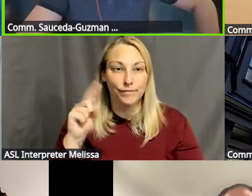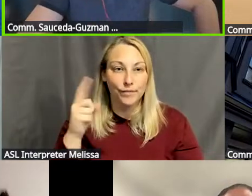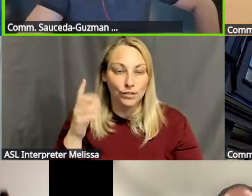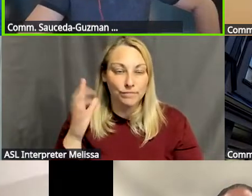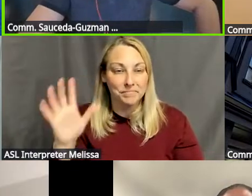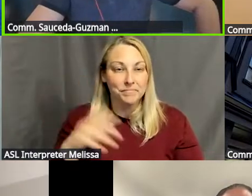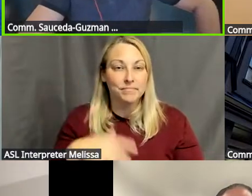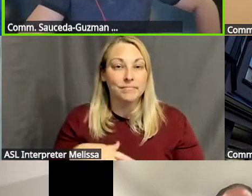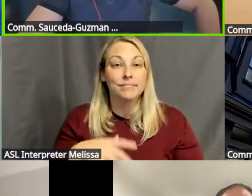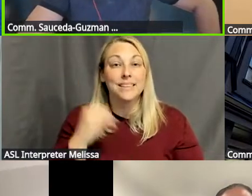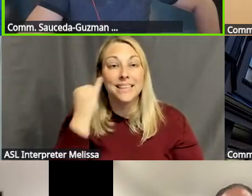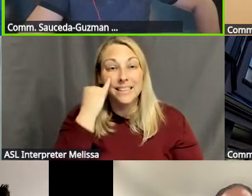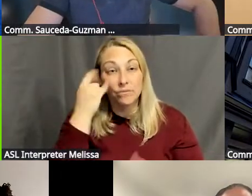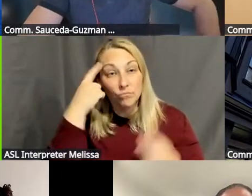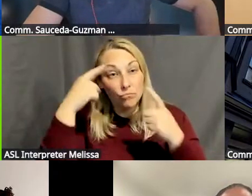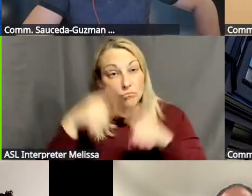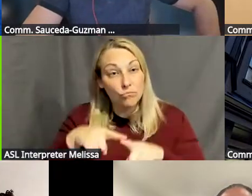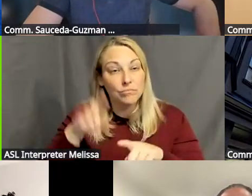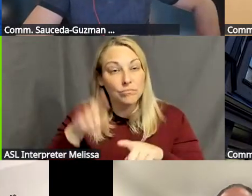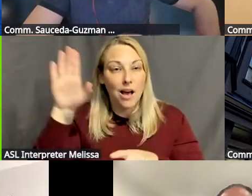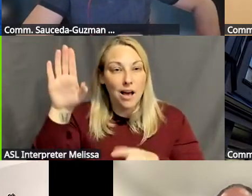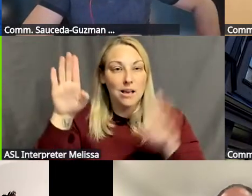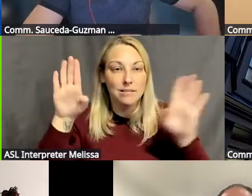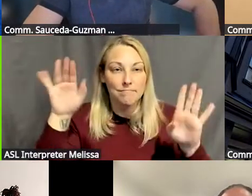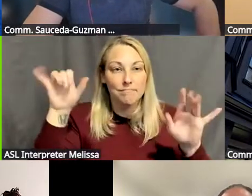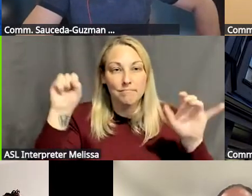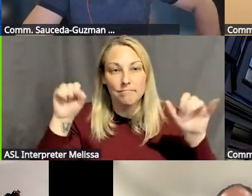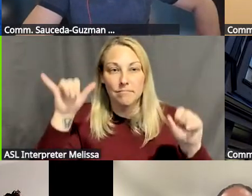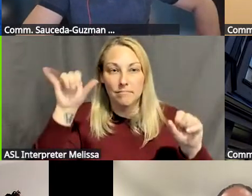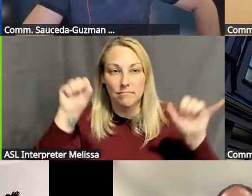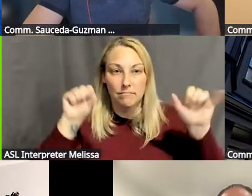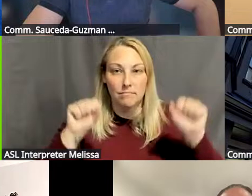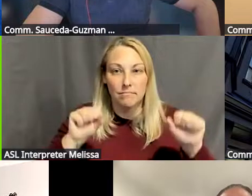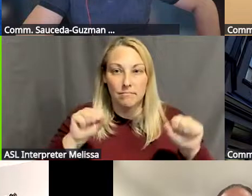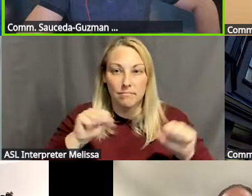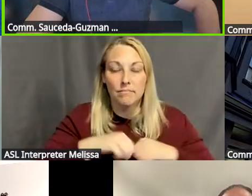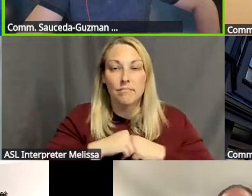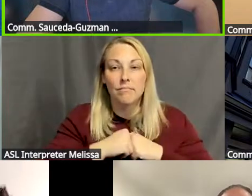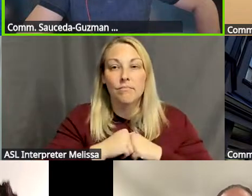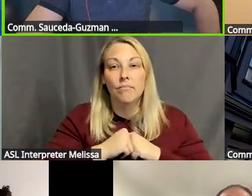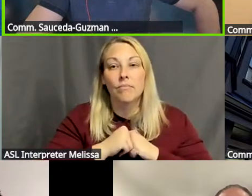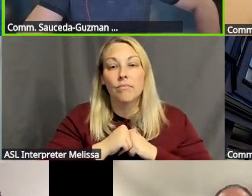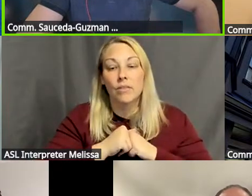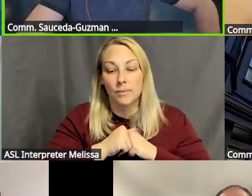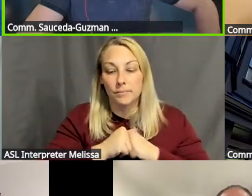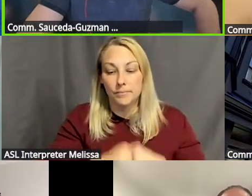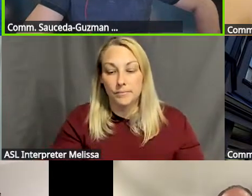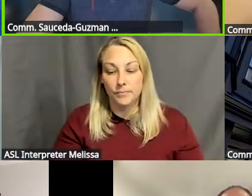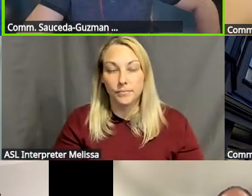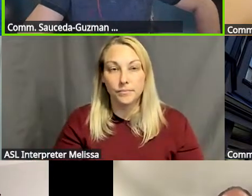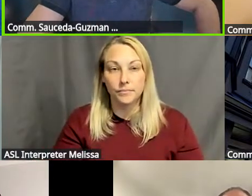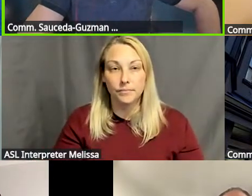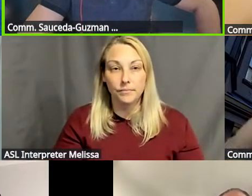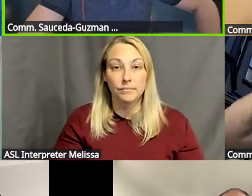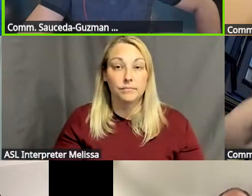aye. Aye. Aye. Aye. So any opposed say